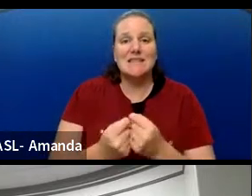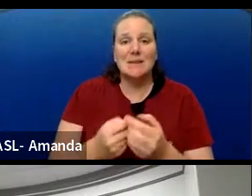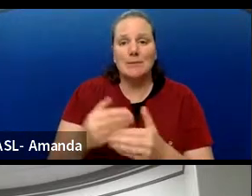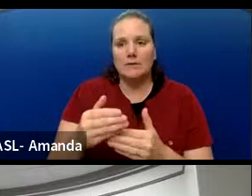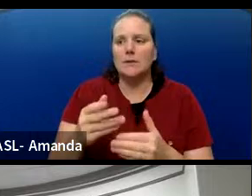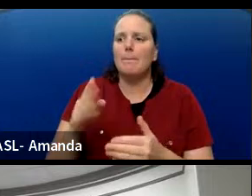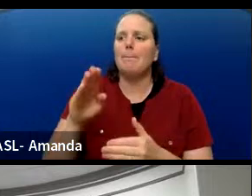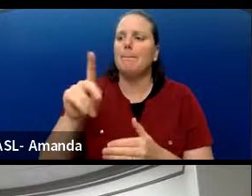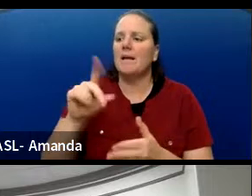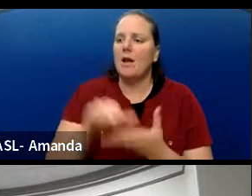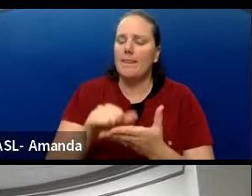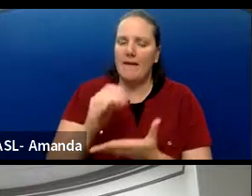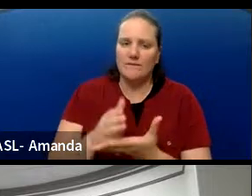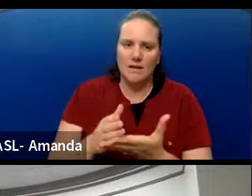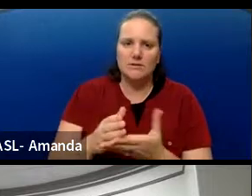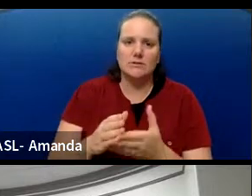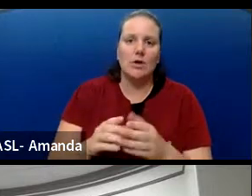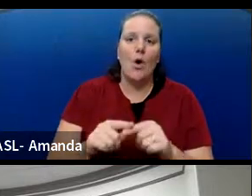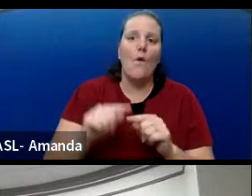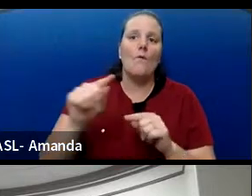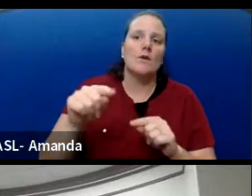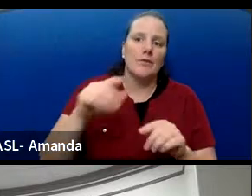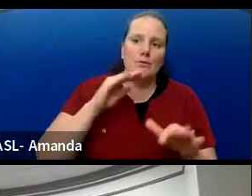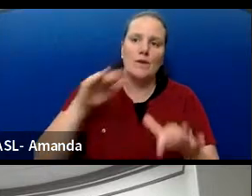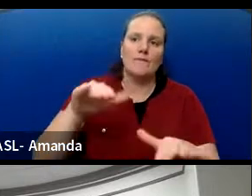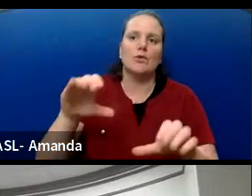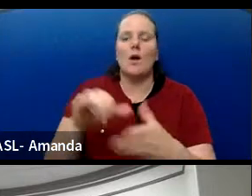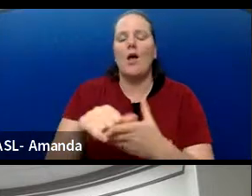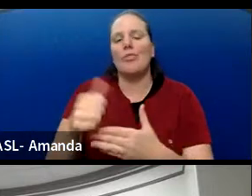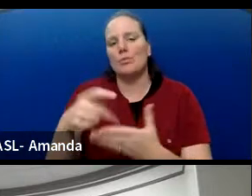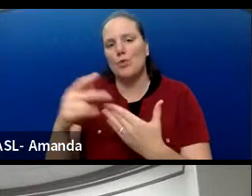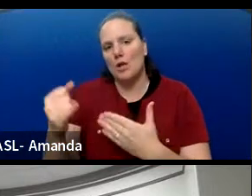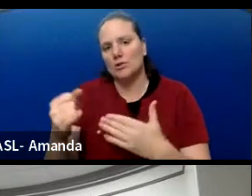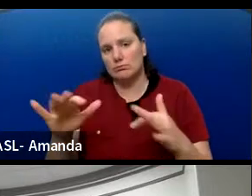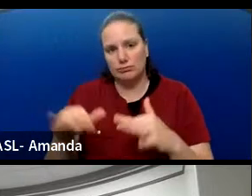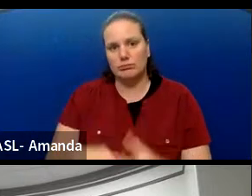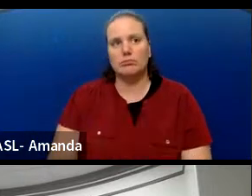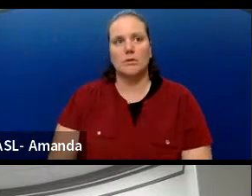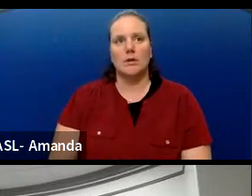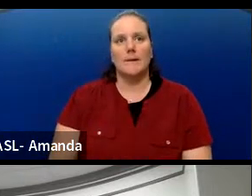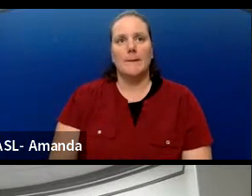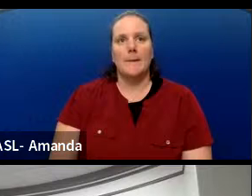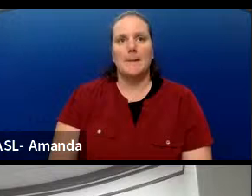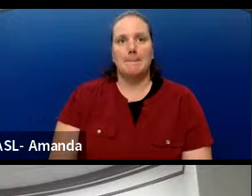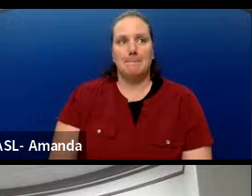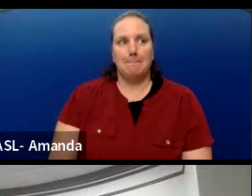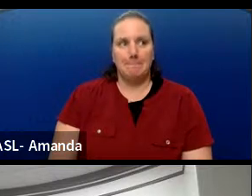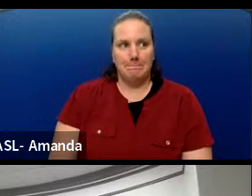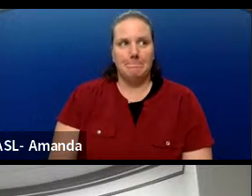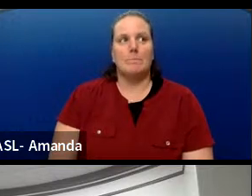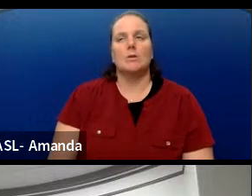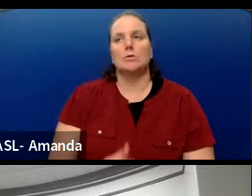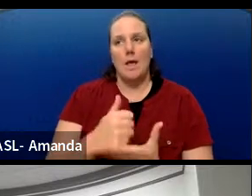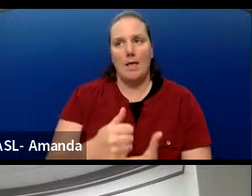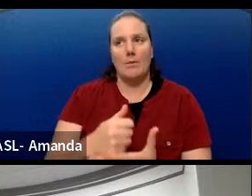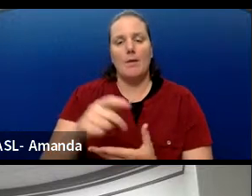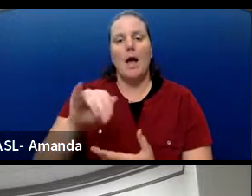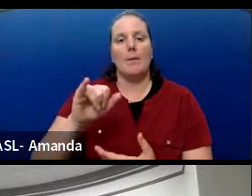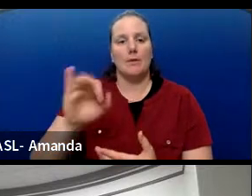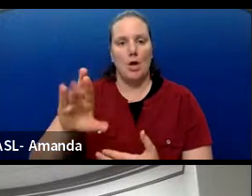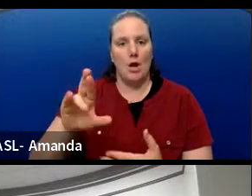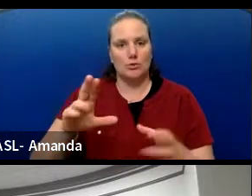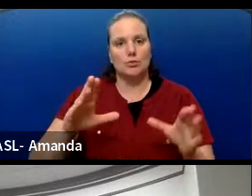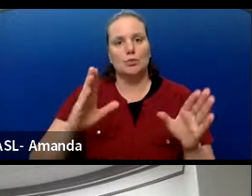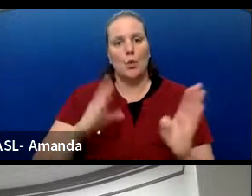phase, cross the river and do this other project, but to actually kind of direct the IBR to organize these kind